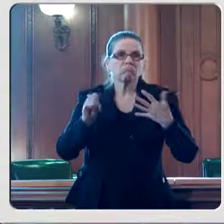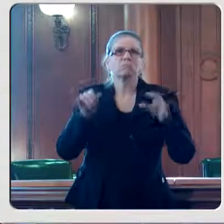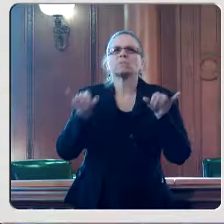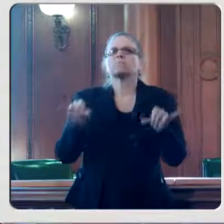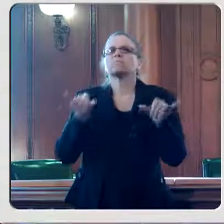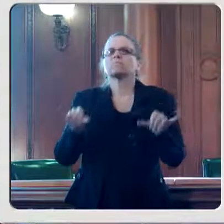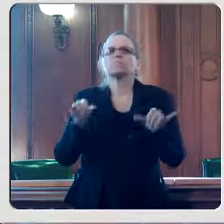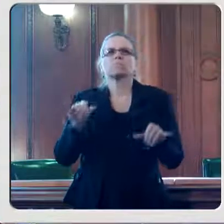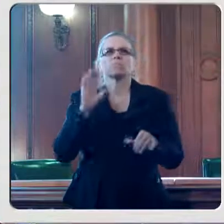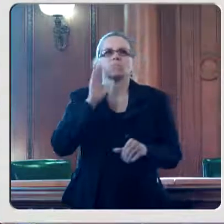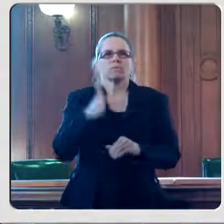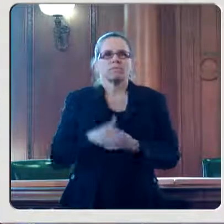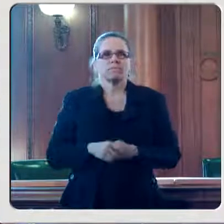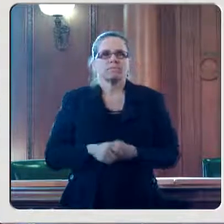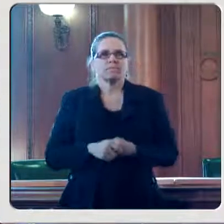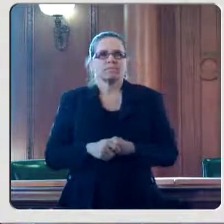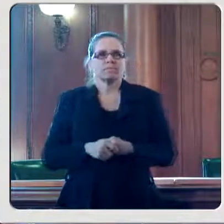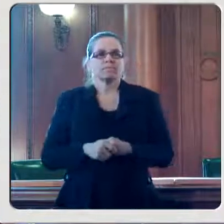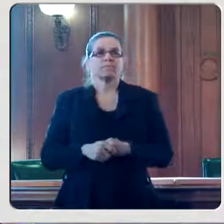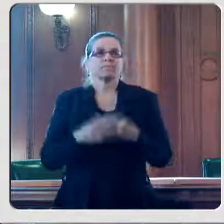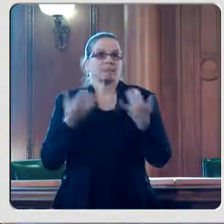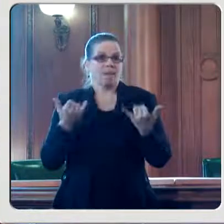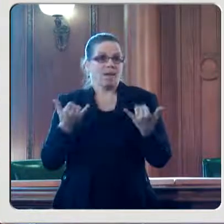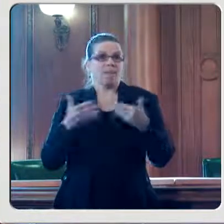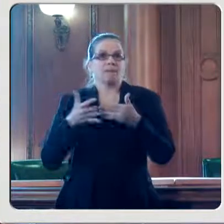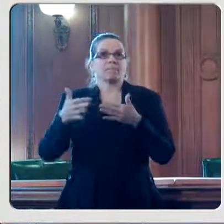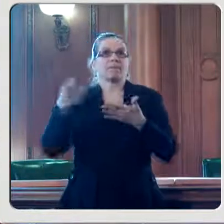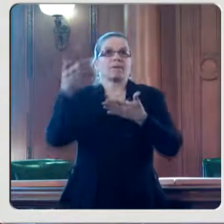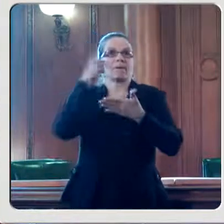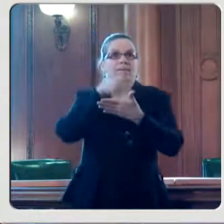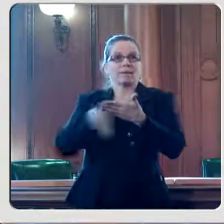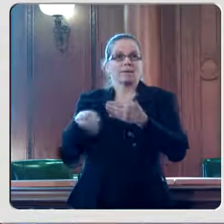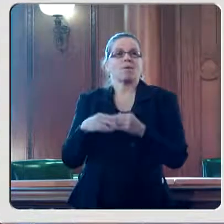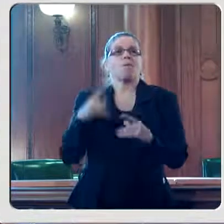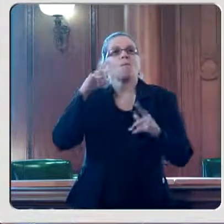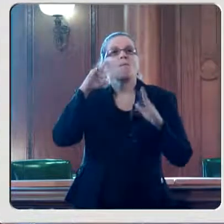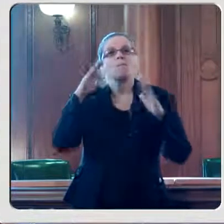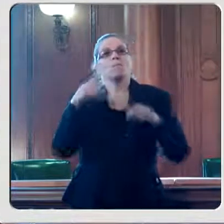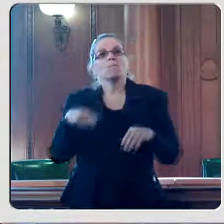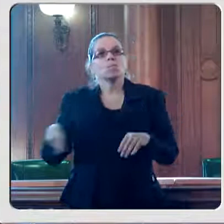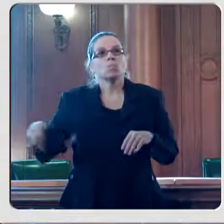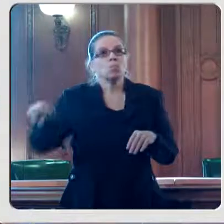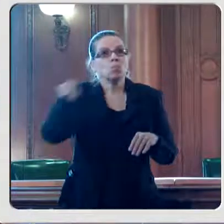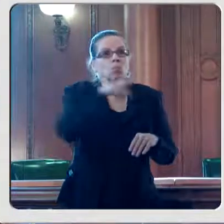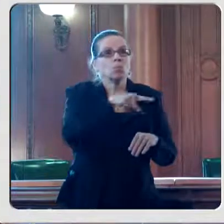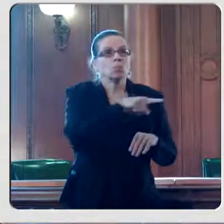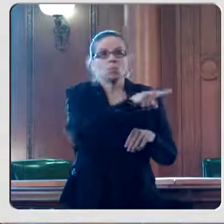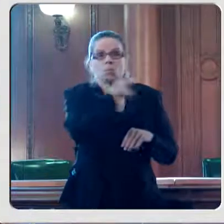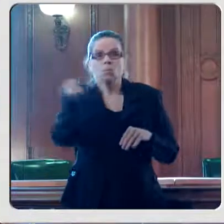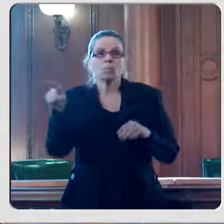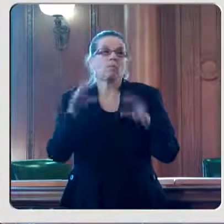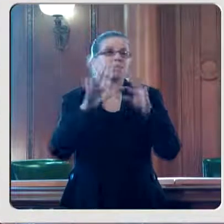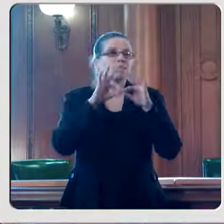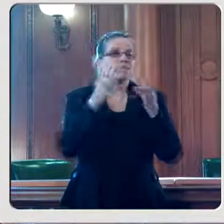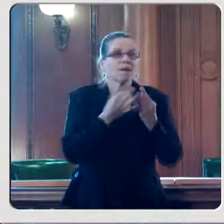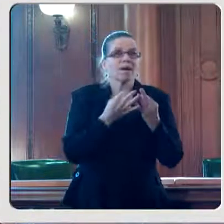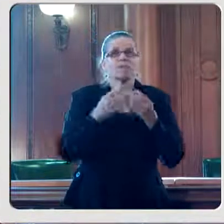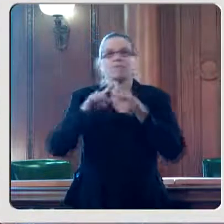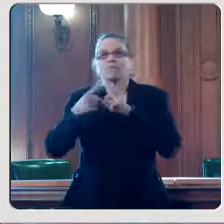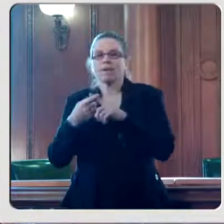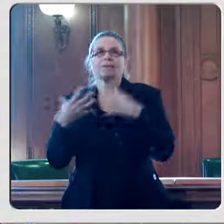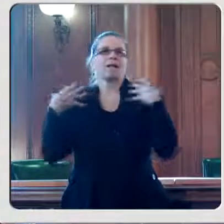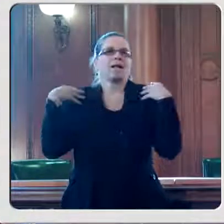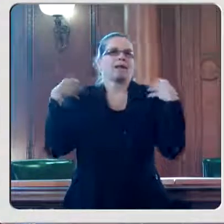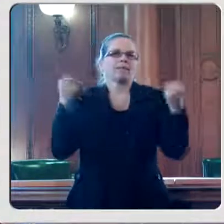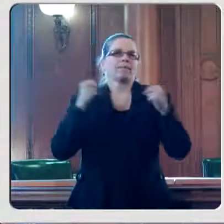the meantime, I wish each and every one of you and your families good health